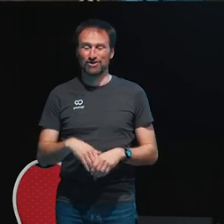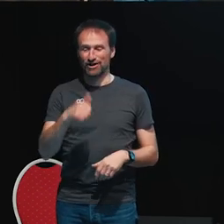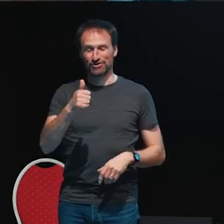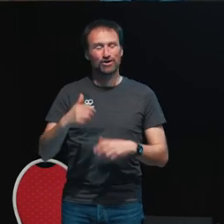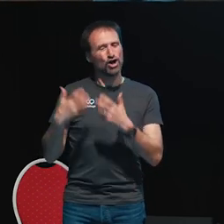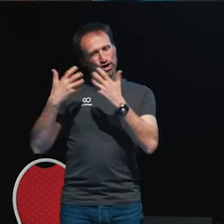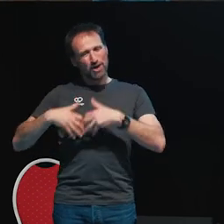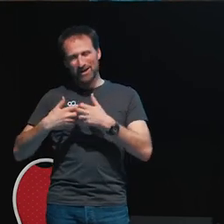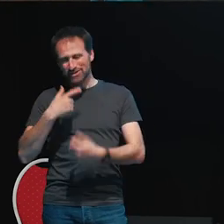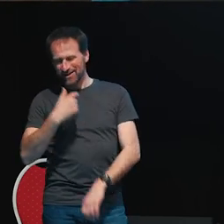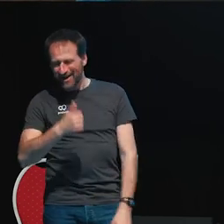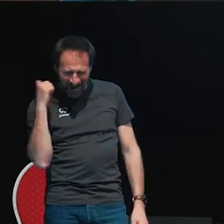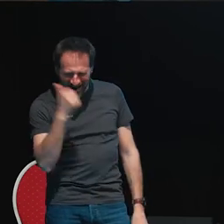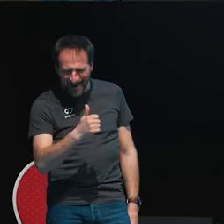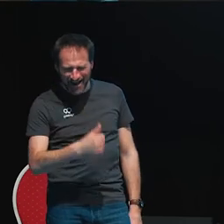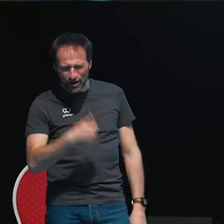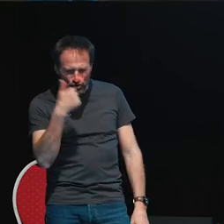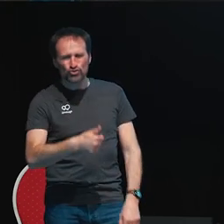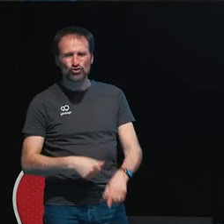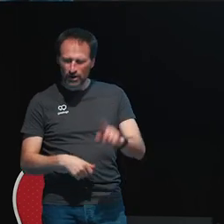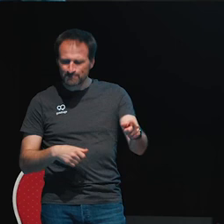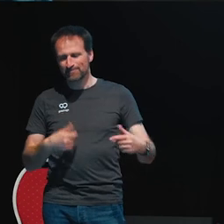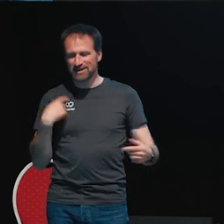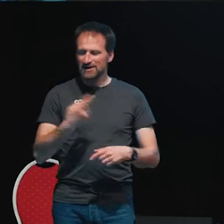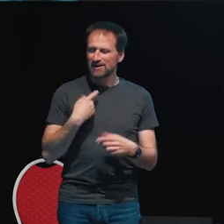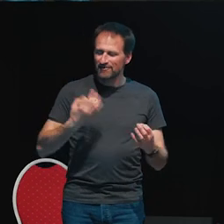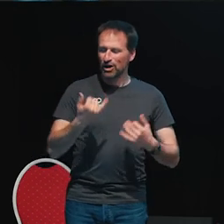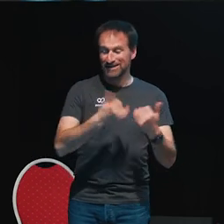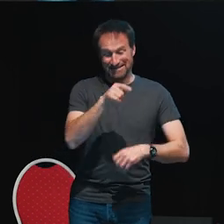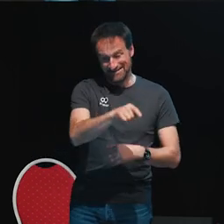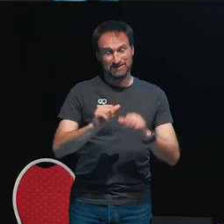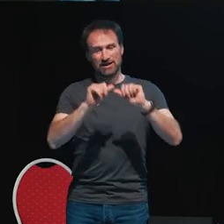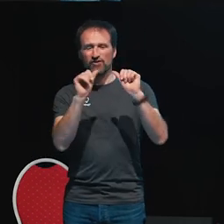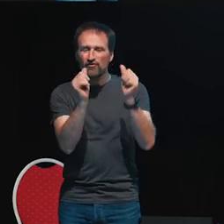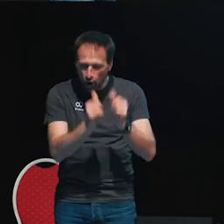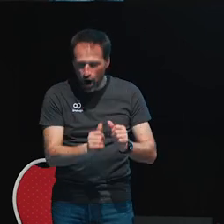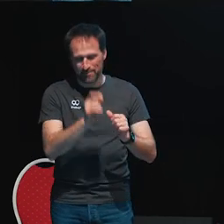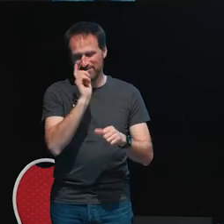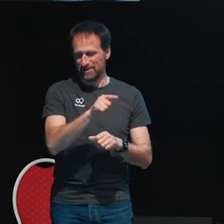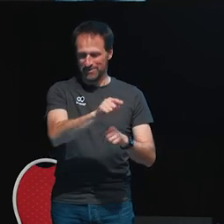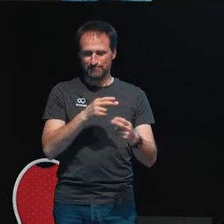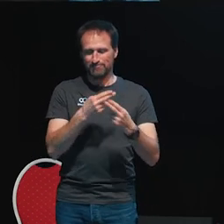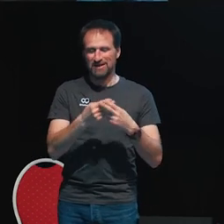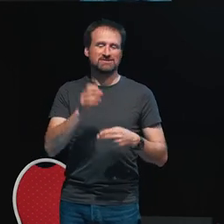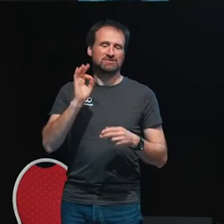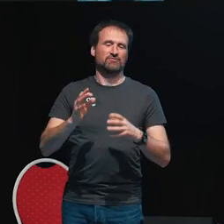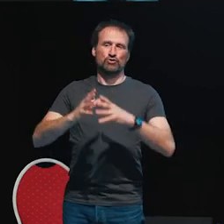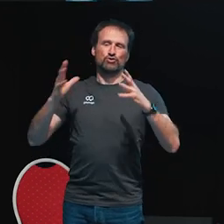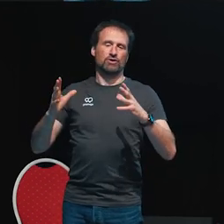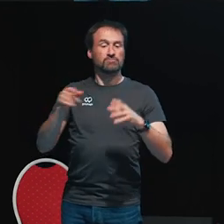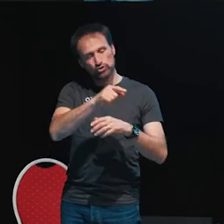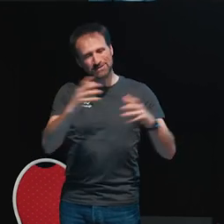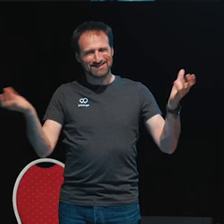jets. We need to get you in the shape. So first, jump in this container. We need to keep track of you. We're going to move you around and